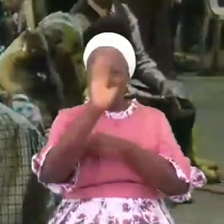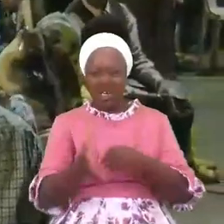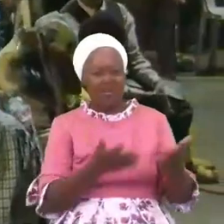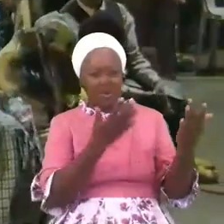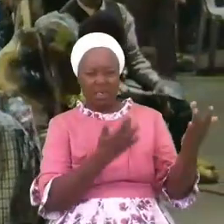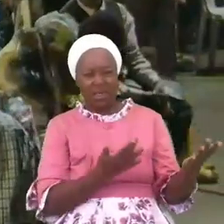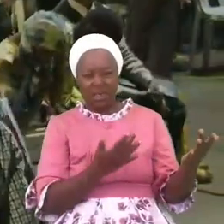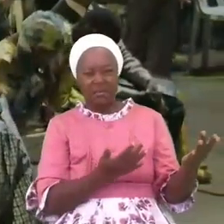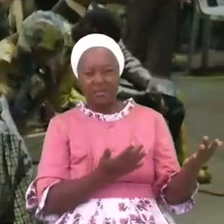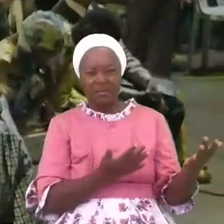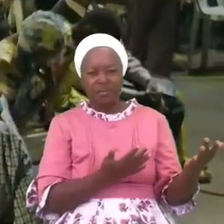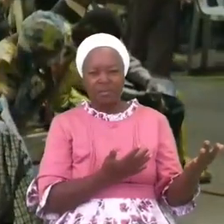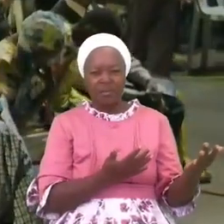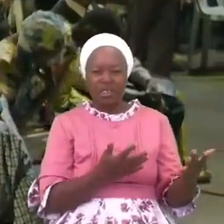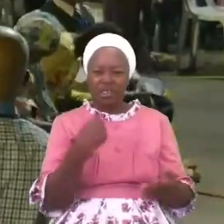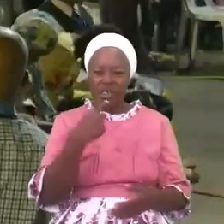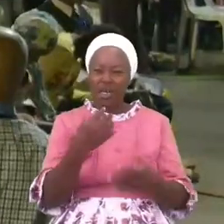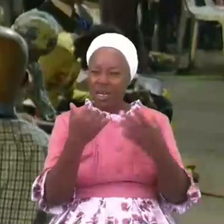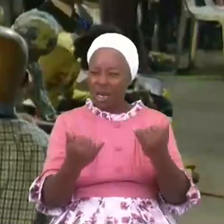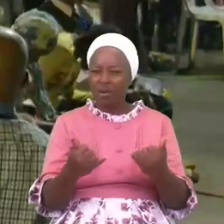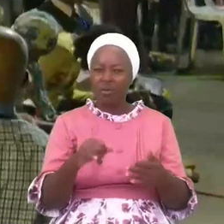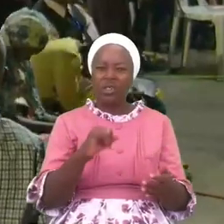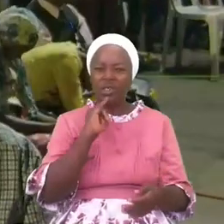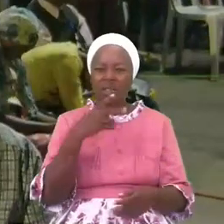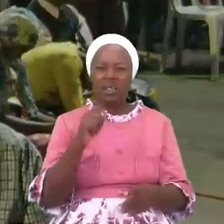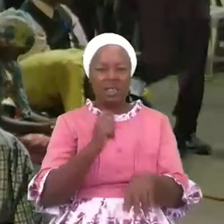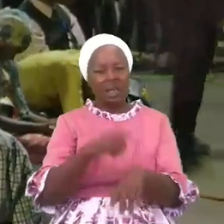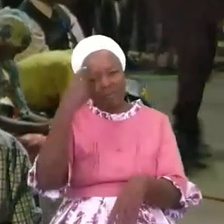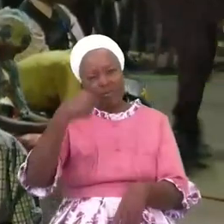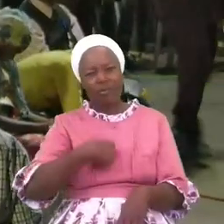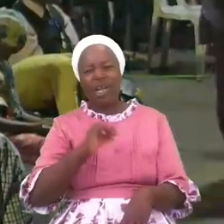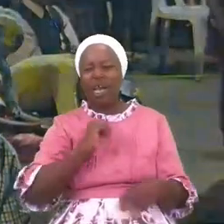for me. I've decided to follow Jesus.